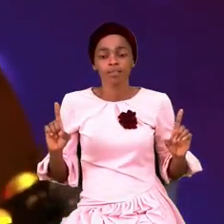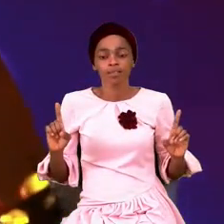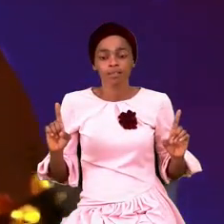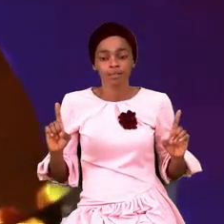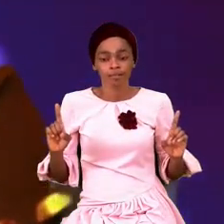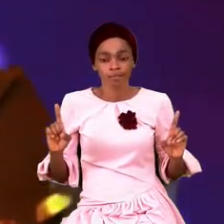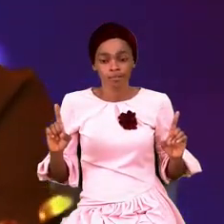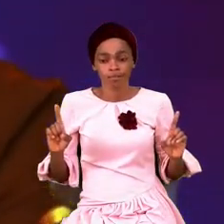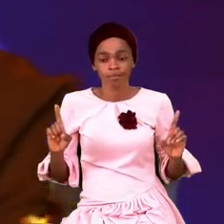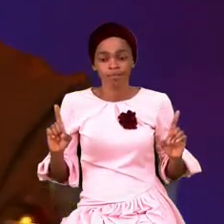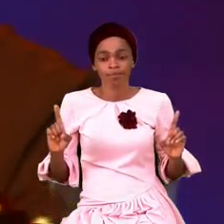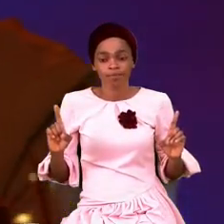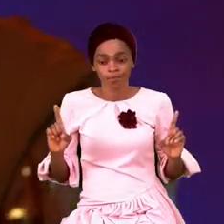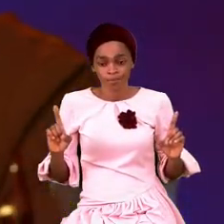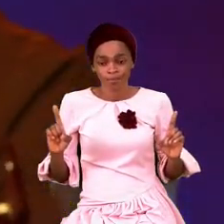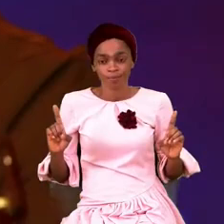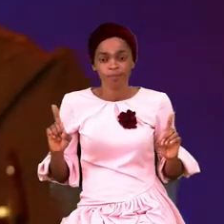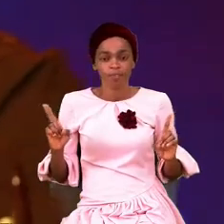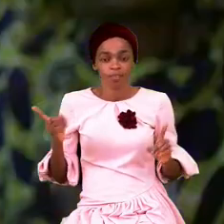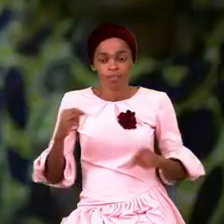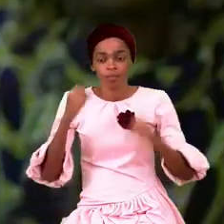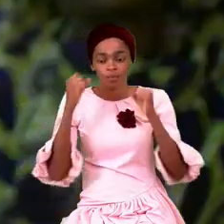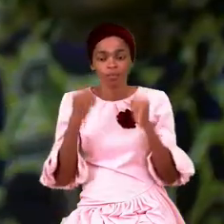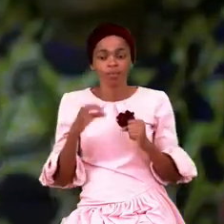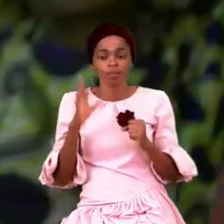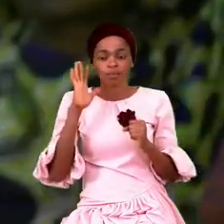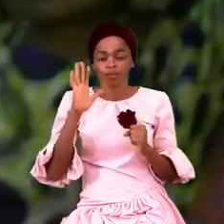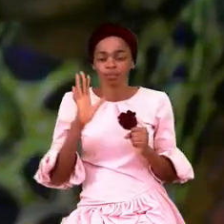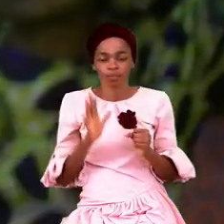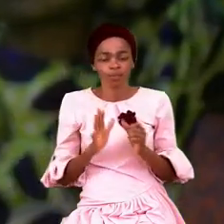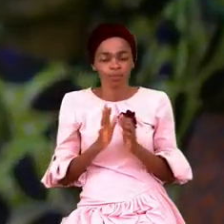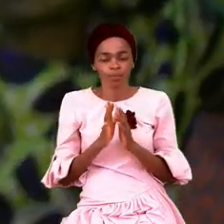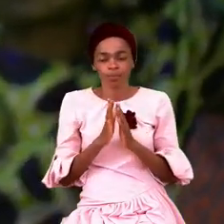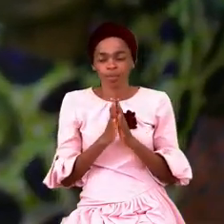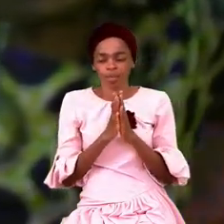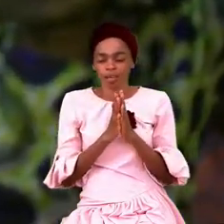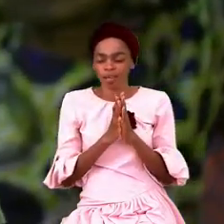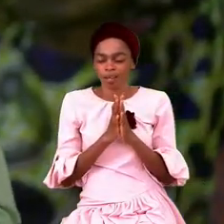passion for people